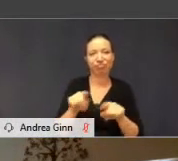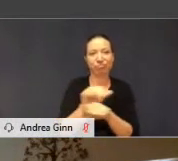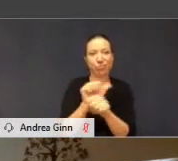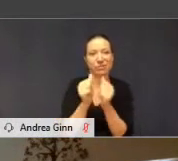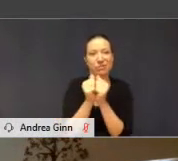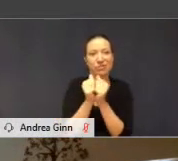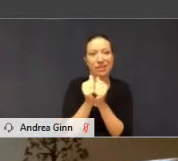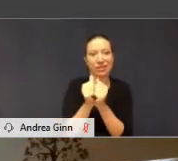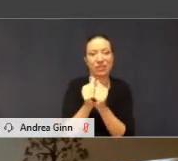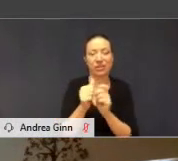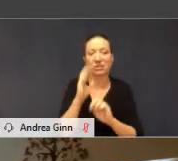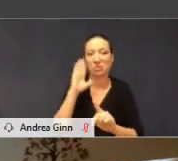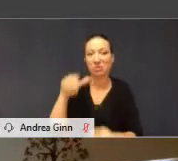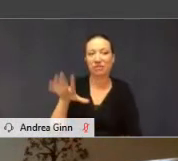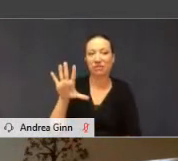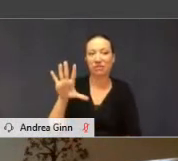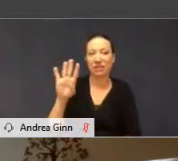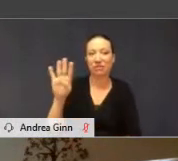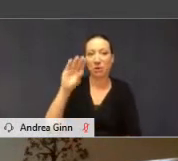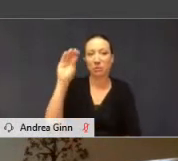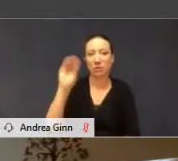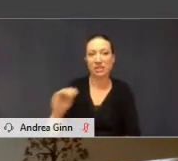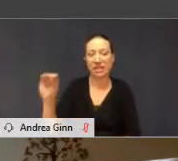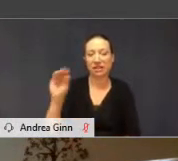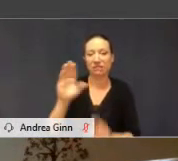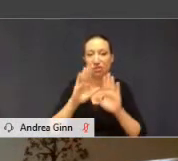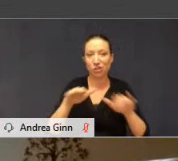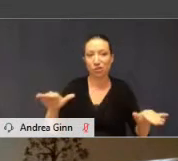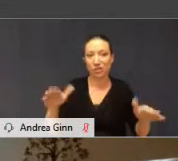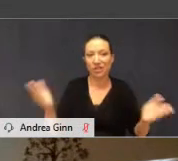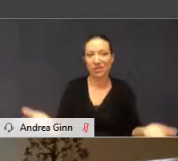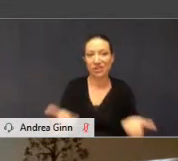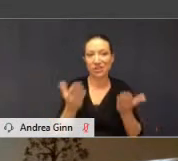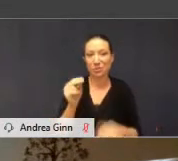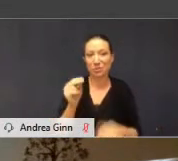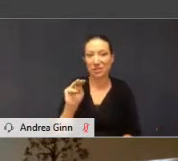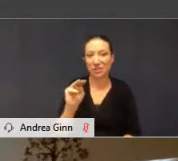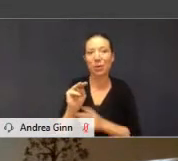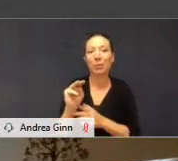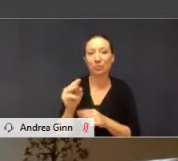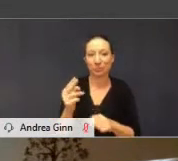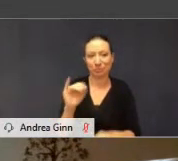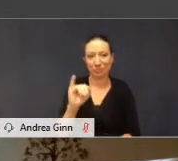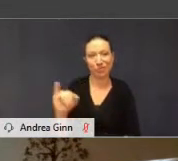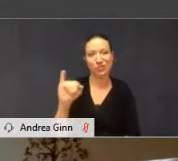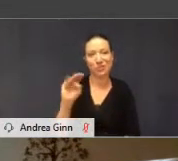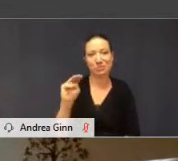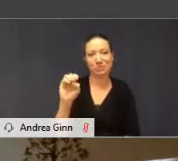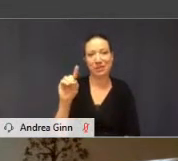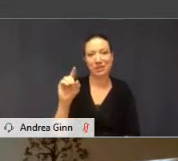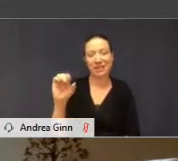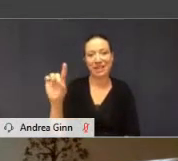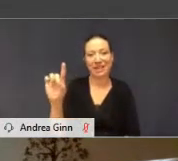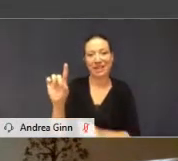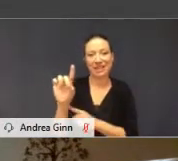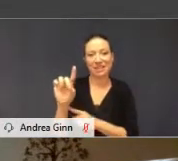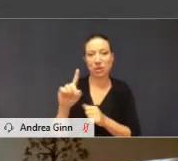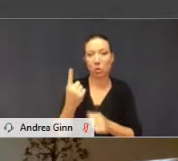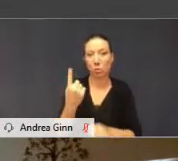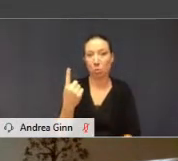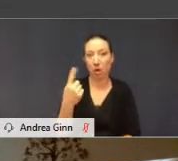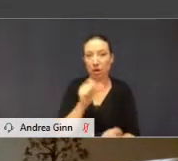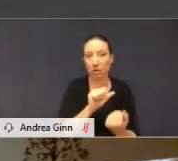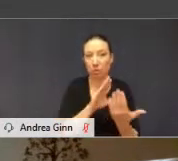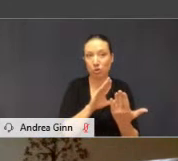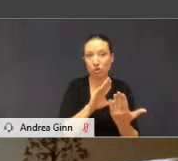of kids in New Mexico are on Medicaid. I think one strategy is reopening schools, which starts on Tuesday in